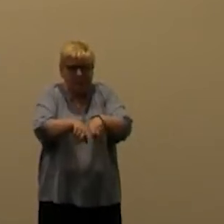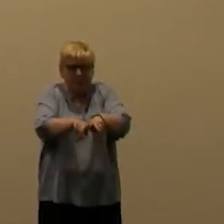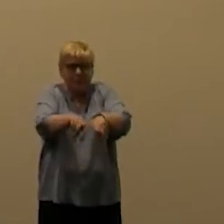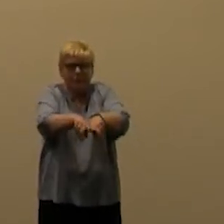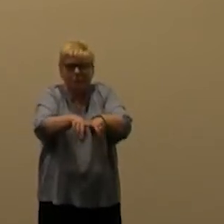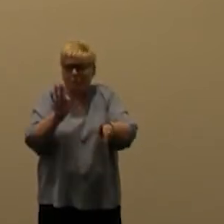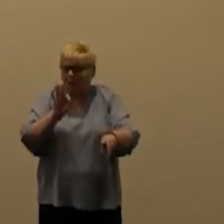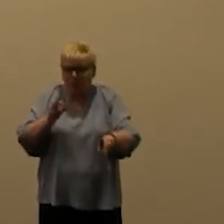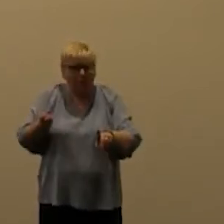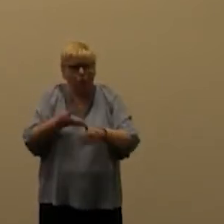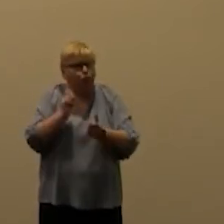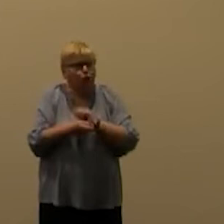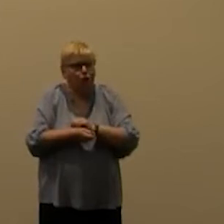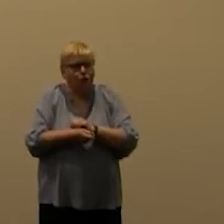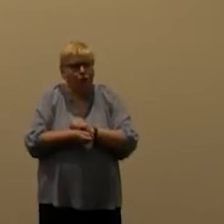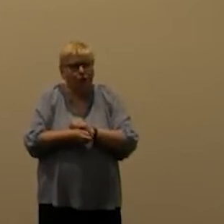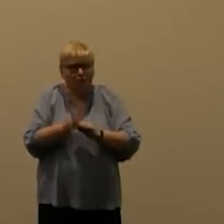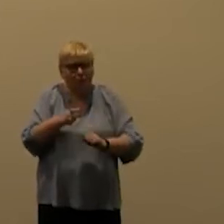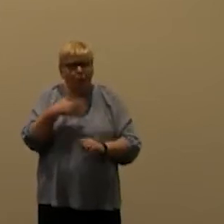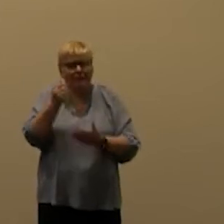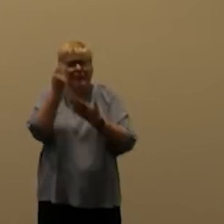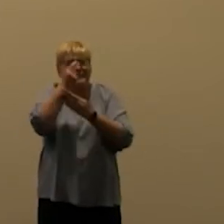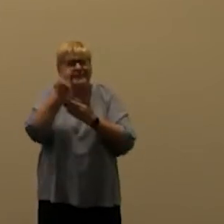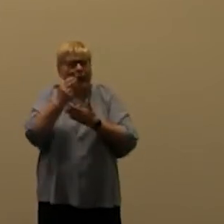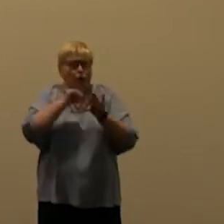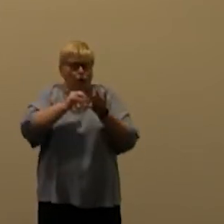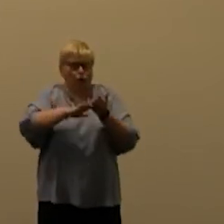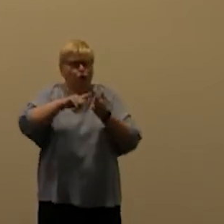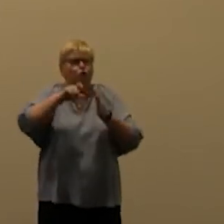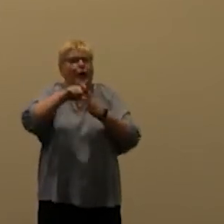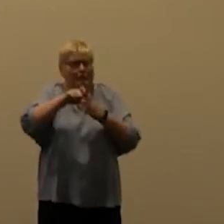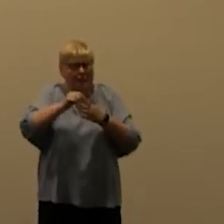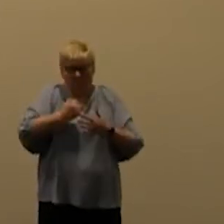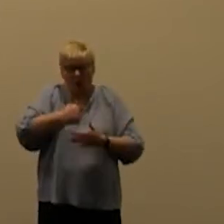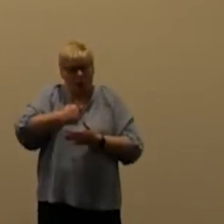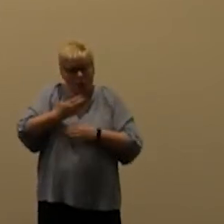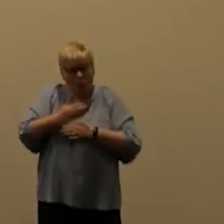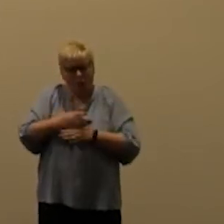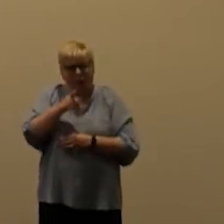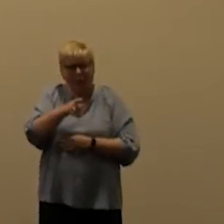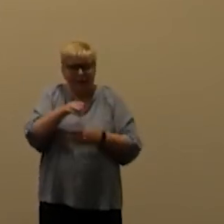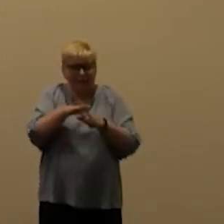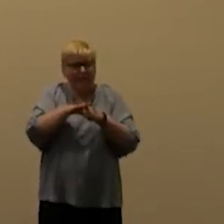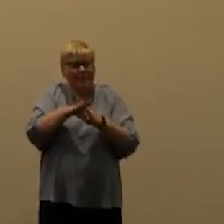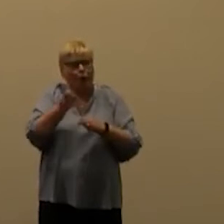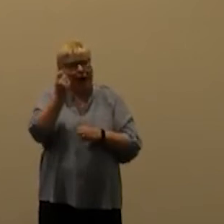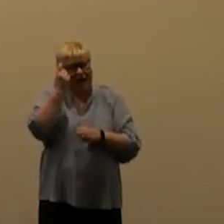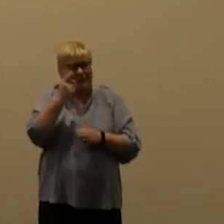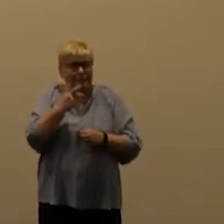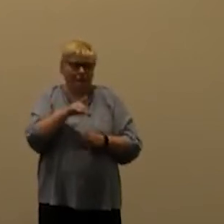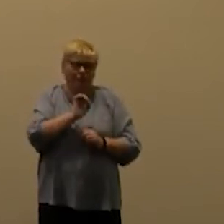We have something called the Design Shed at Changing Social, and it's a place for madness. It has a